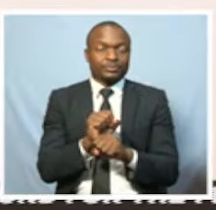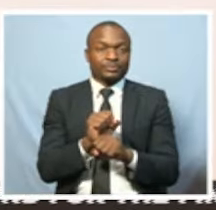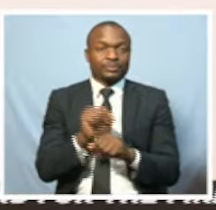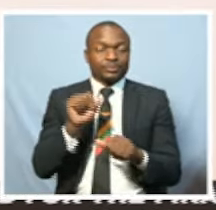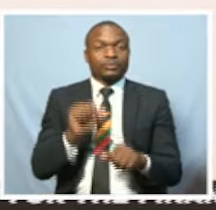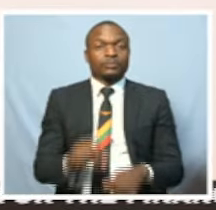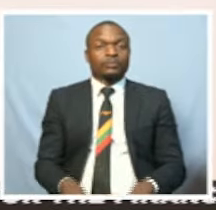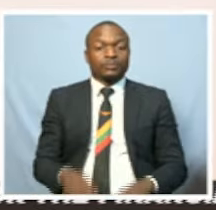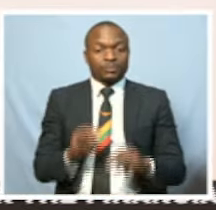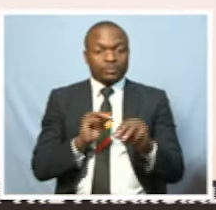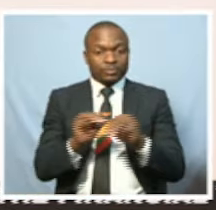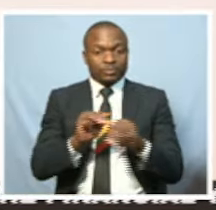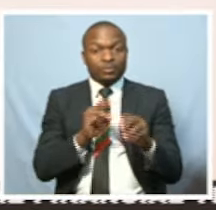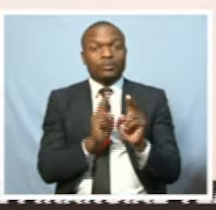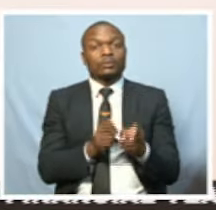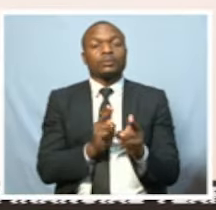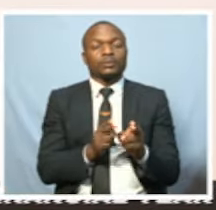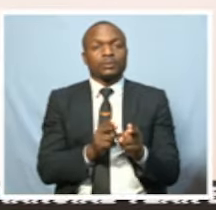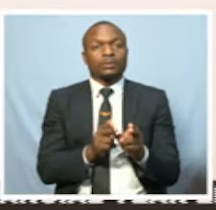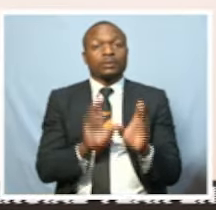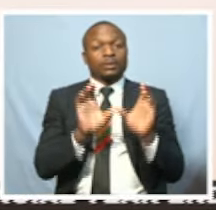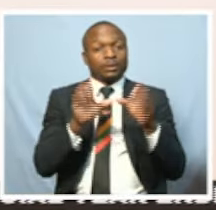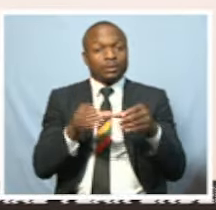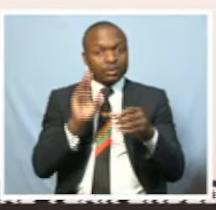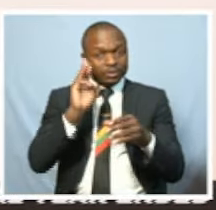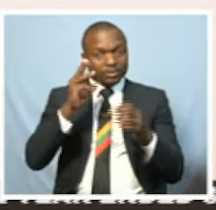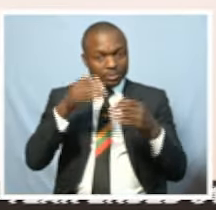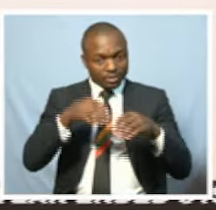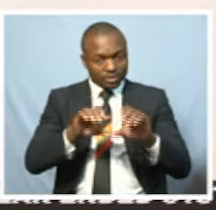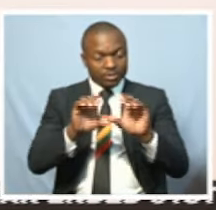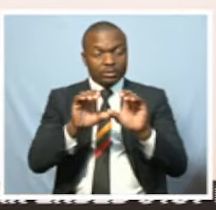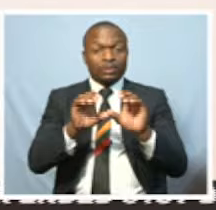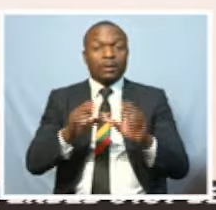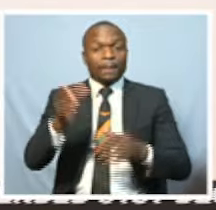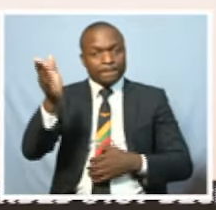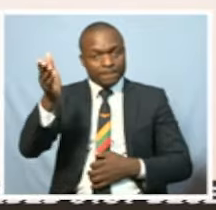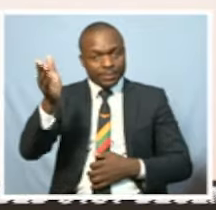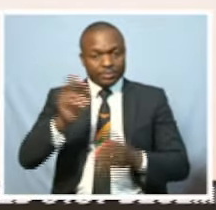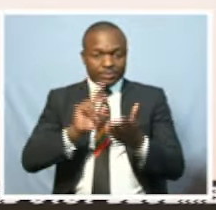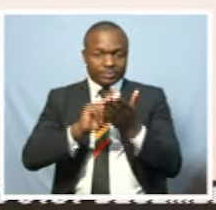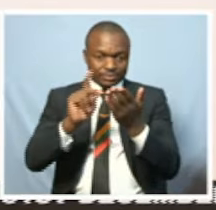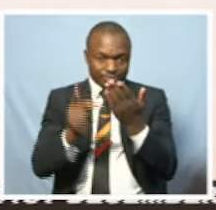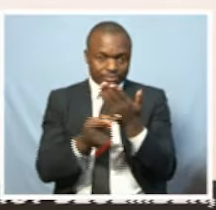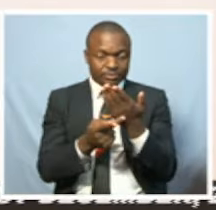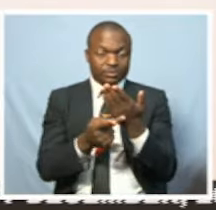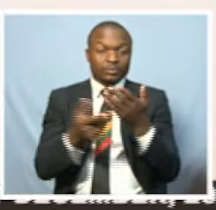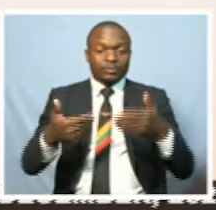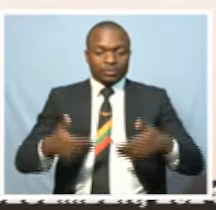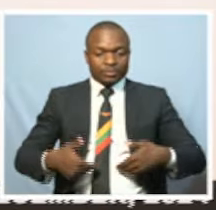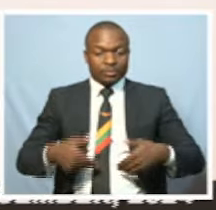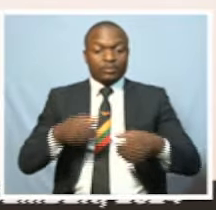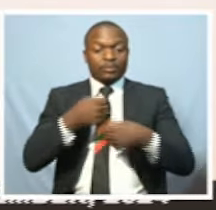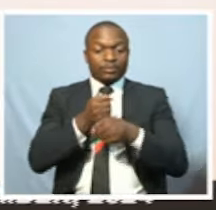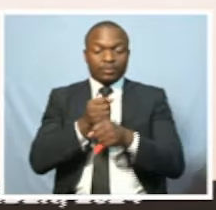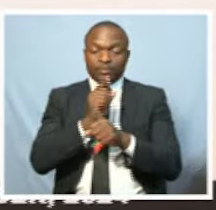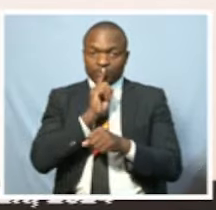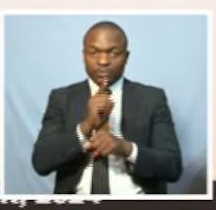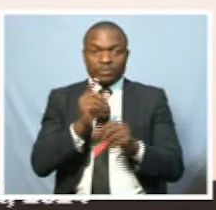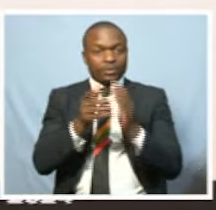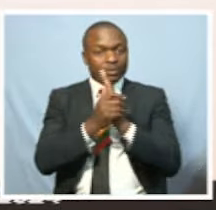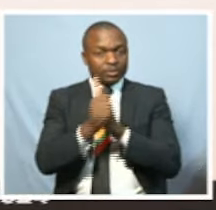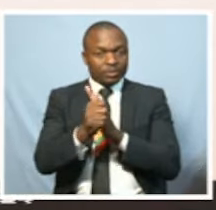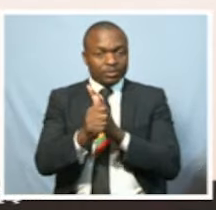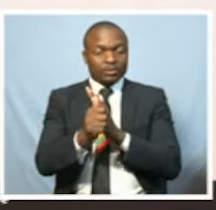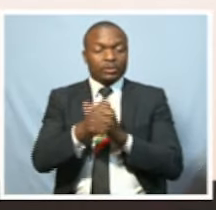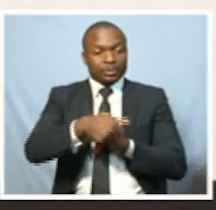analysis, management response. The Council shall continue with the sensitization program for the youths to ensure skills for